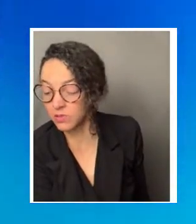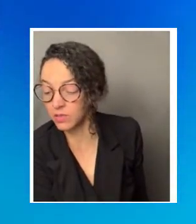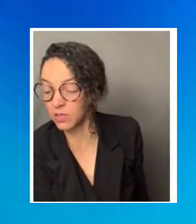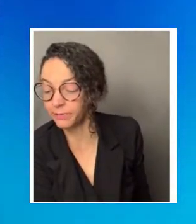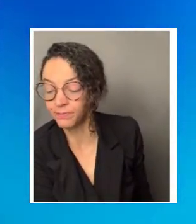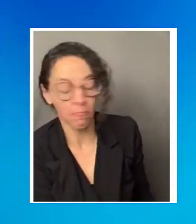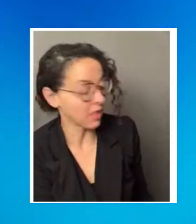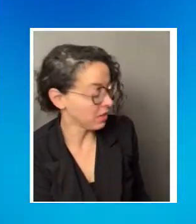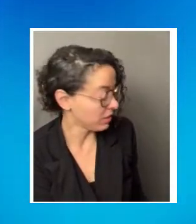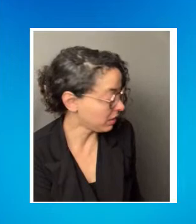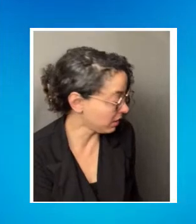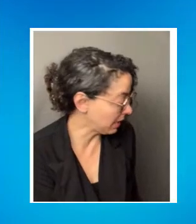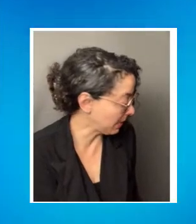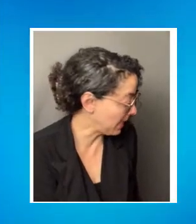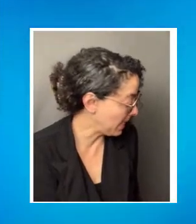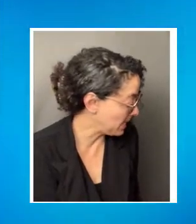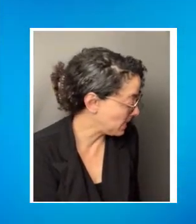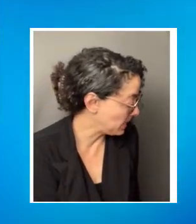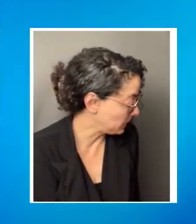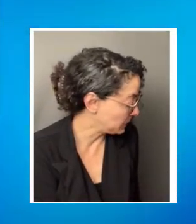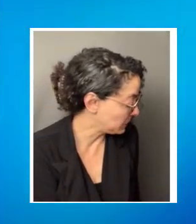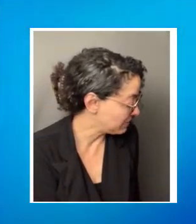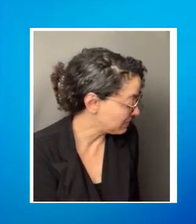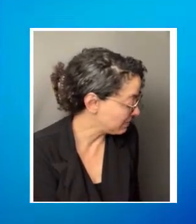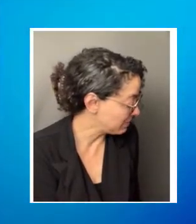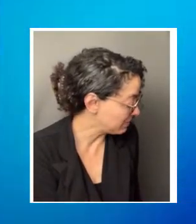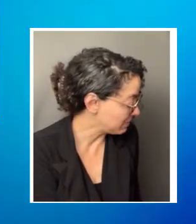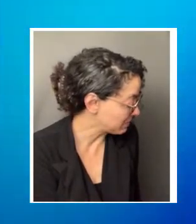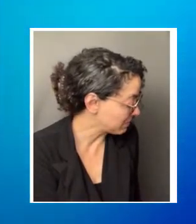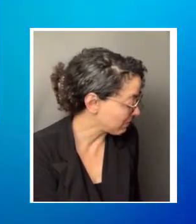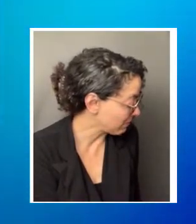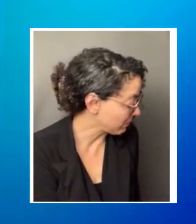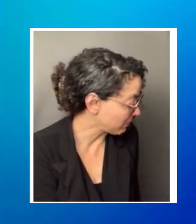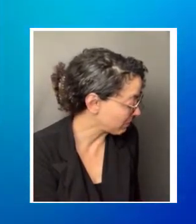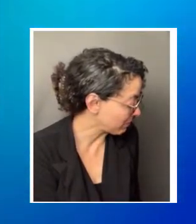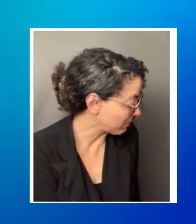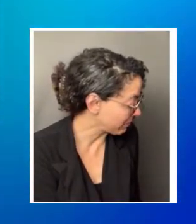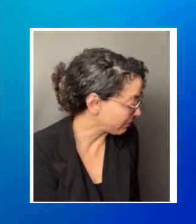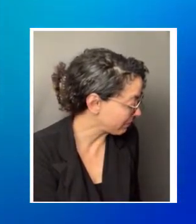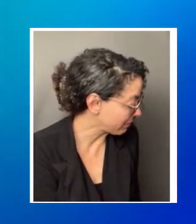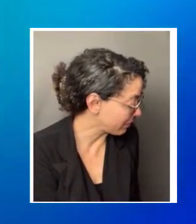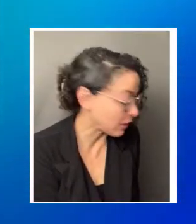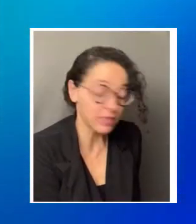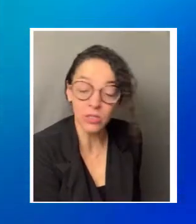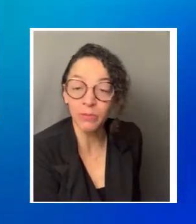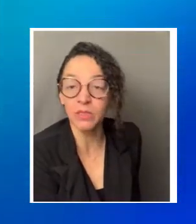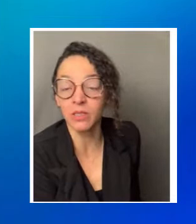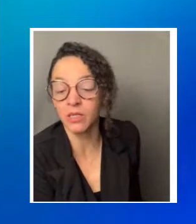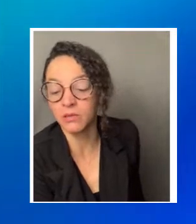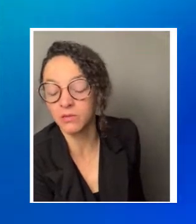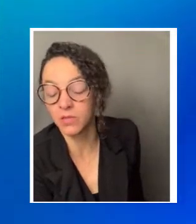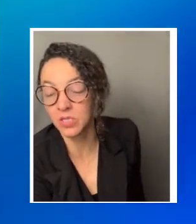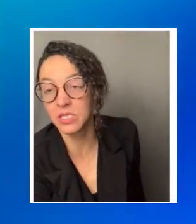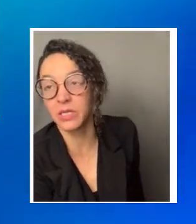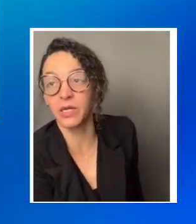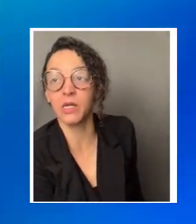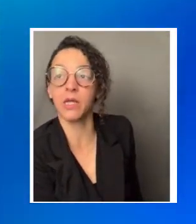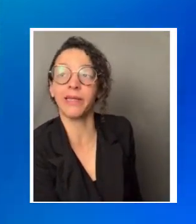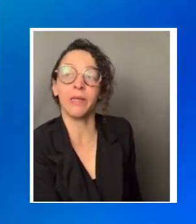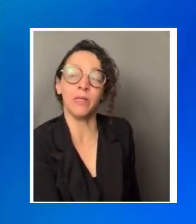select poll, and then that's where they'll see the poll, they'll answer it, and then that's where the answers will be reflected.